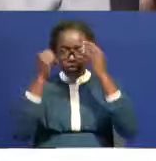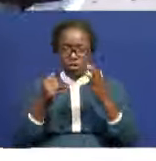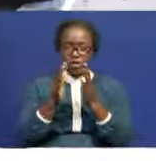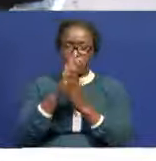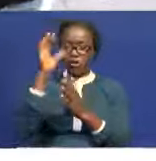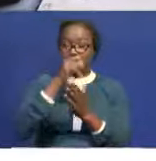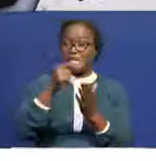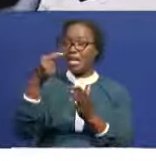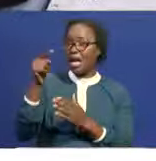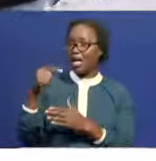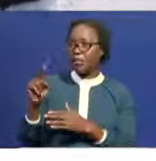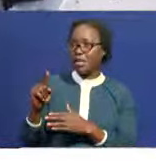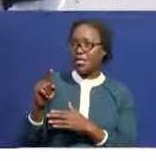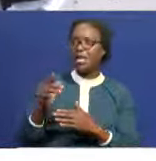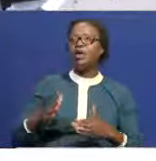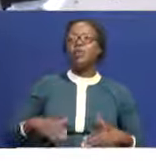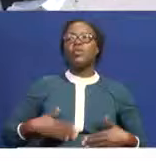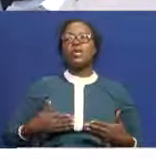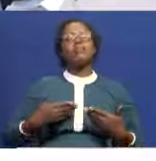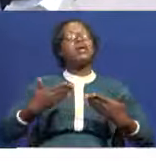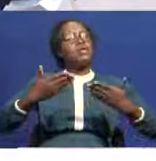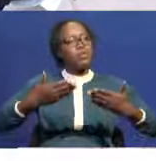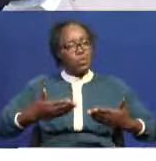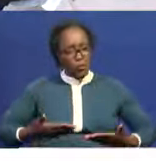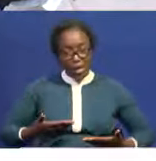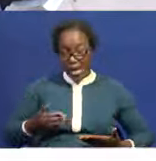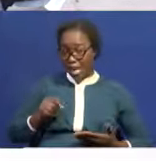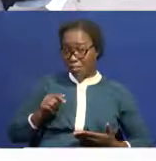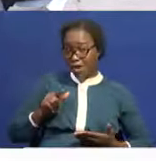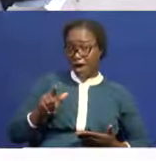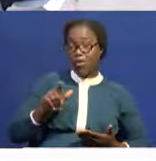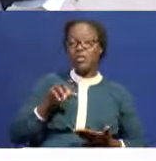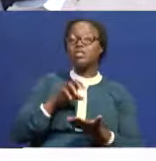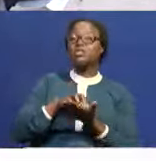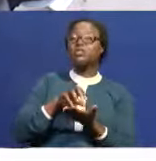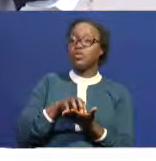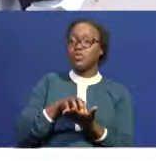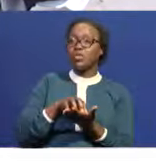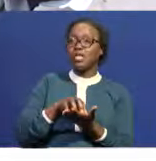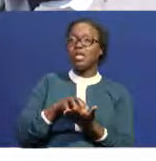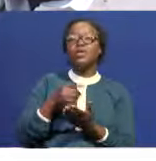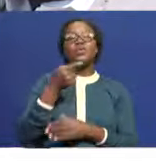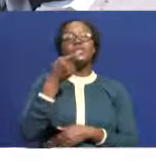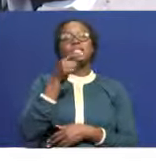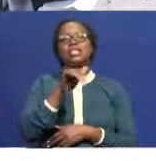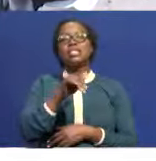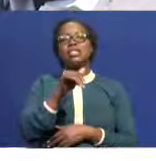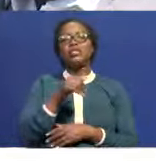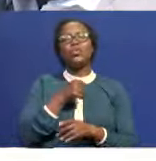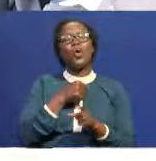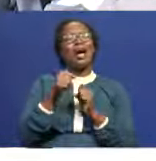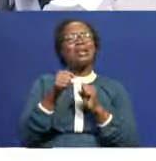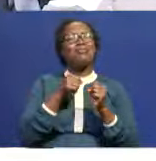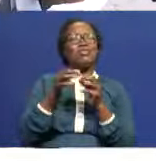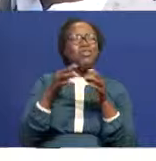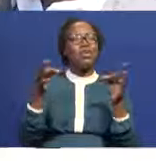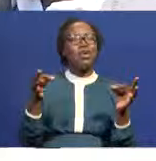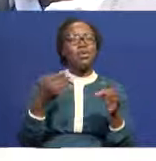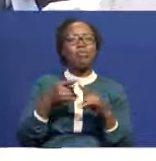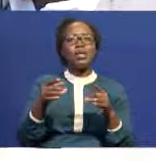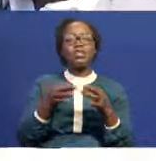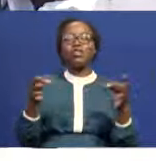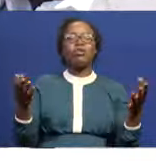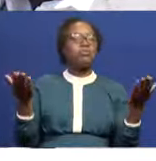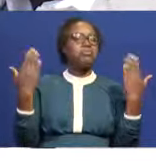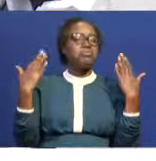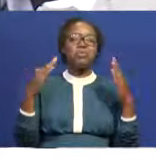marks. We are very happy with the outcome of the situation. We are saying that you can fight for long, but long is not